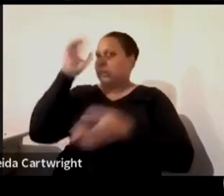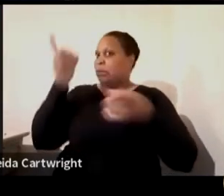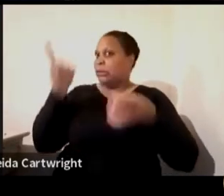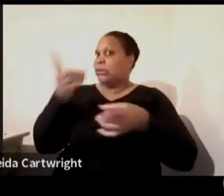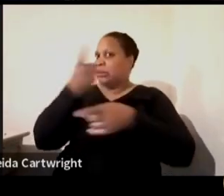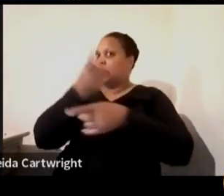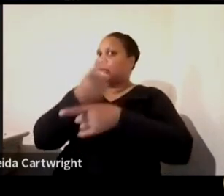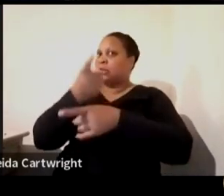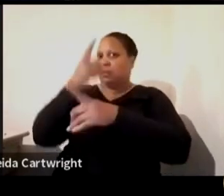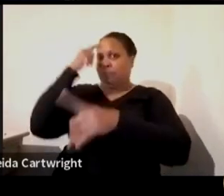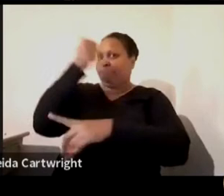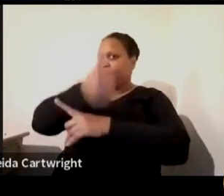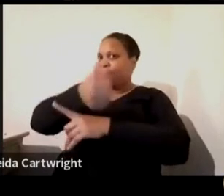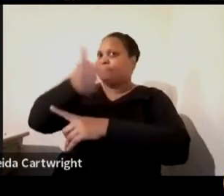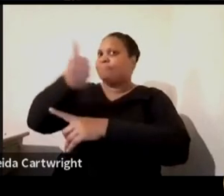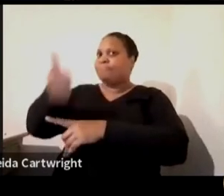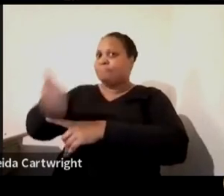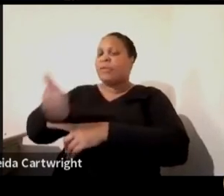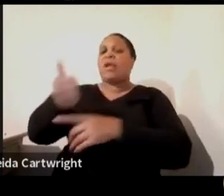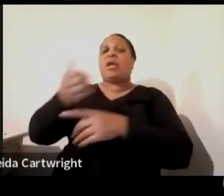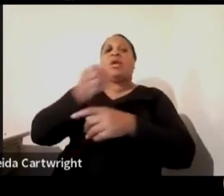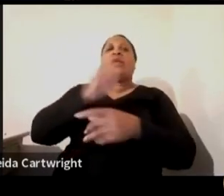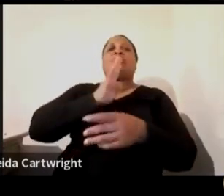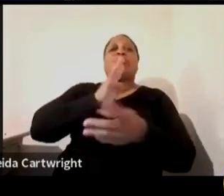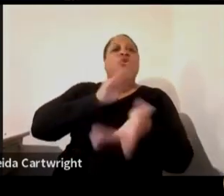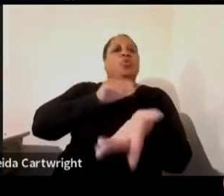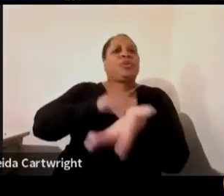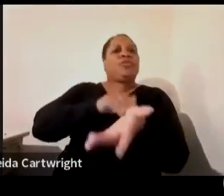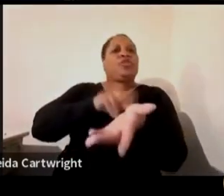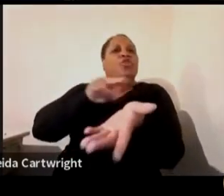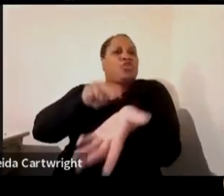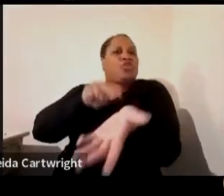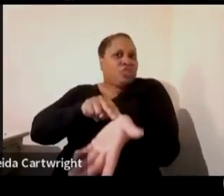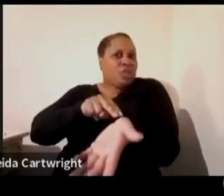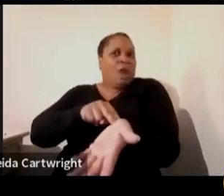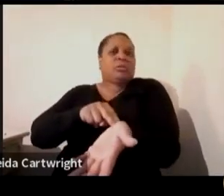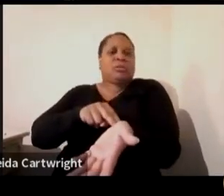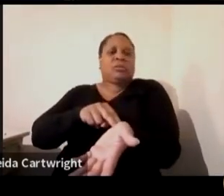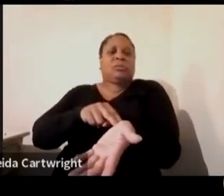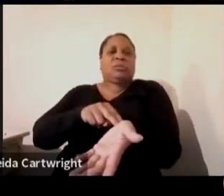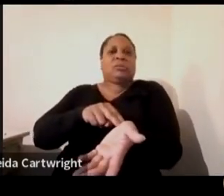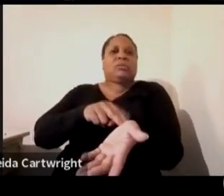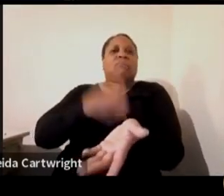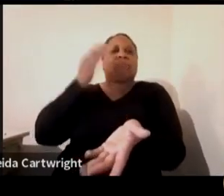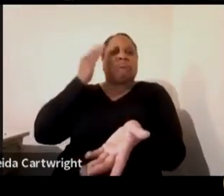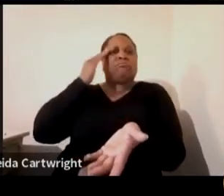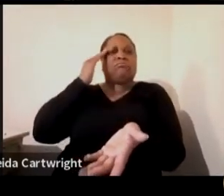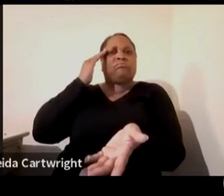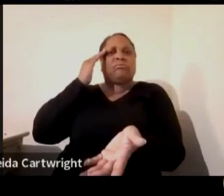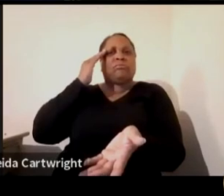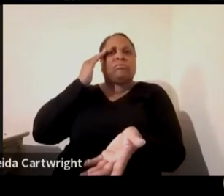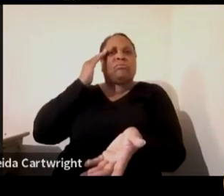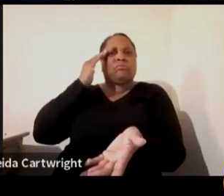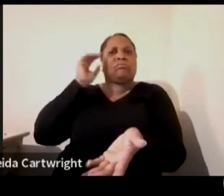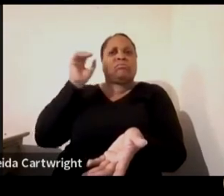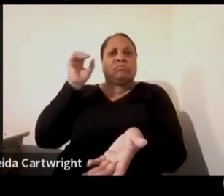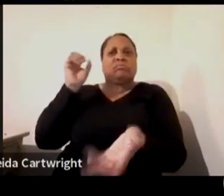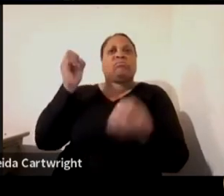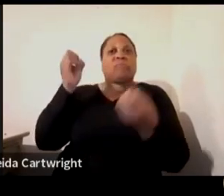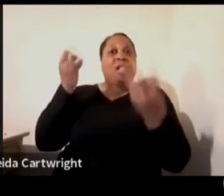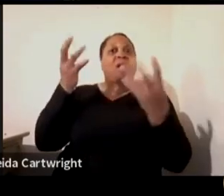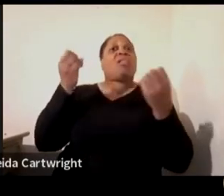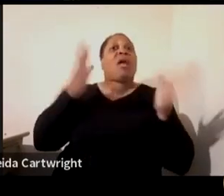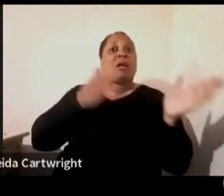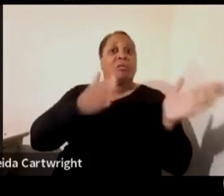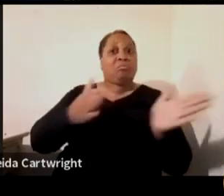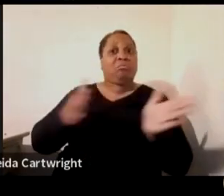with either your healthcare provider, with the nurses that you know about, and know that we've put a lot of planning and